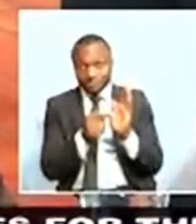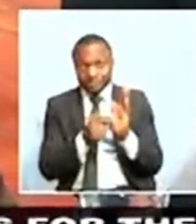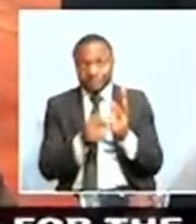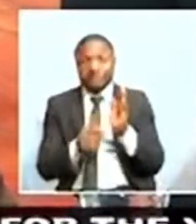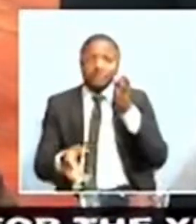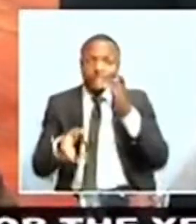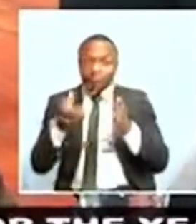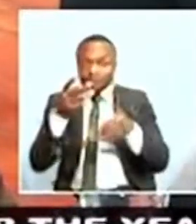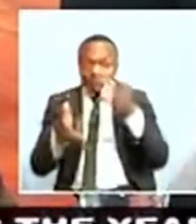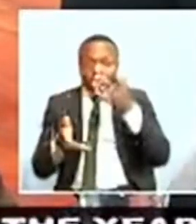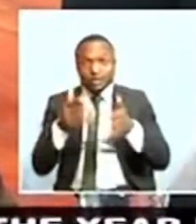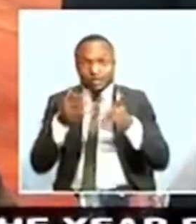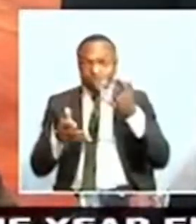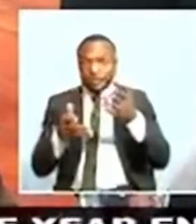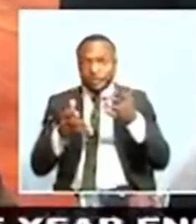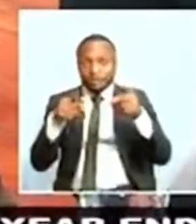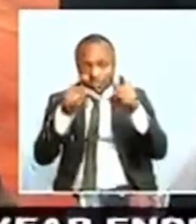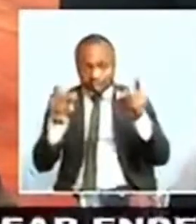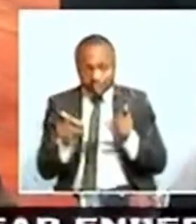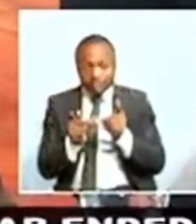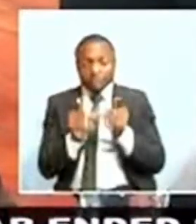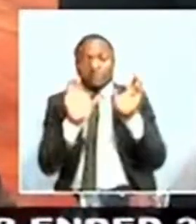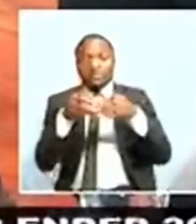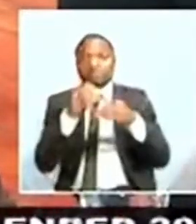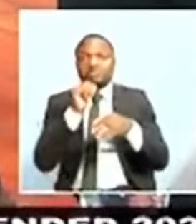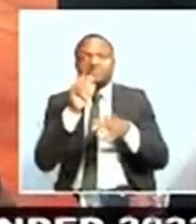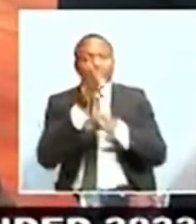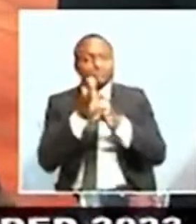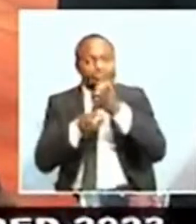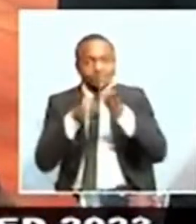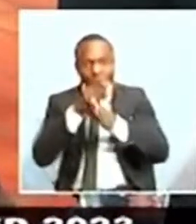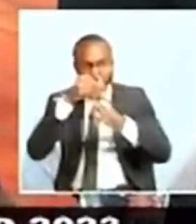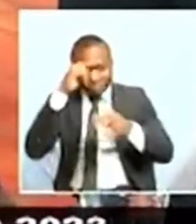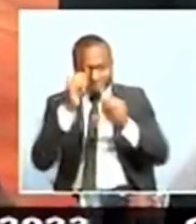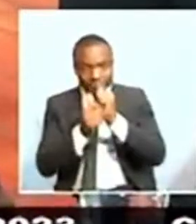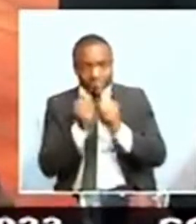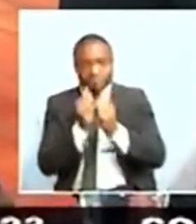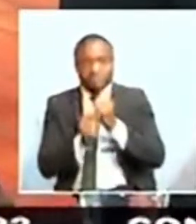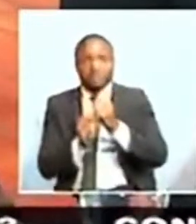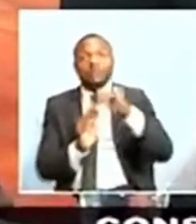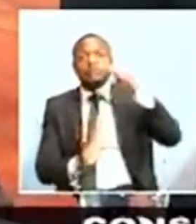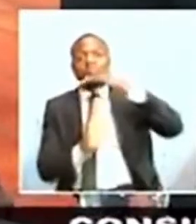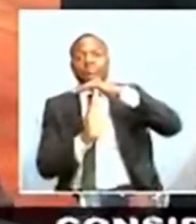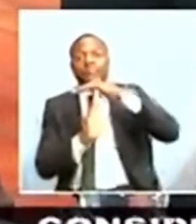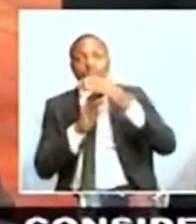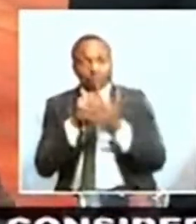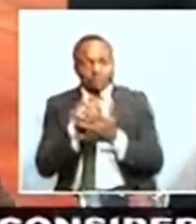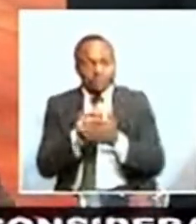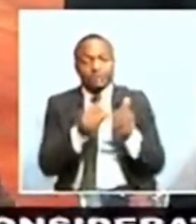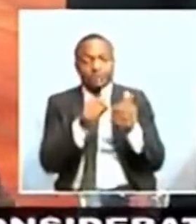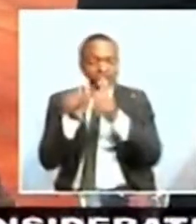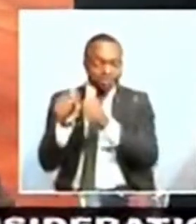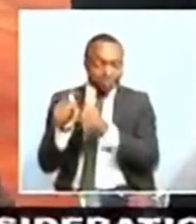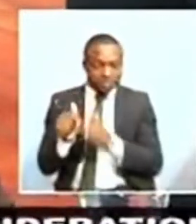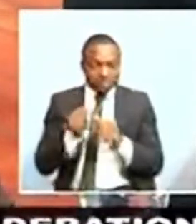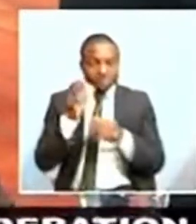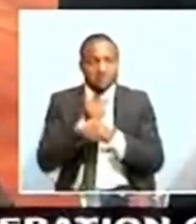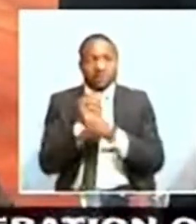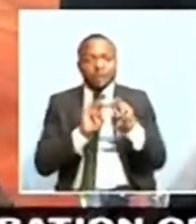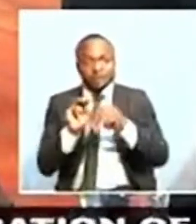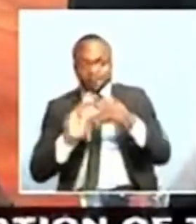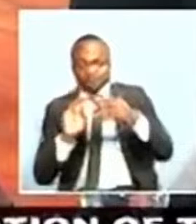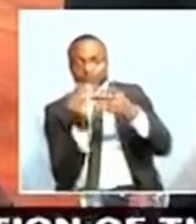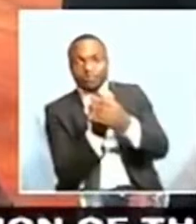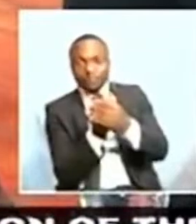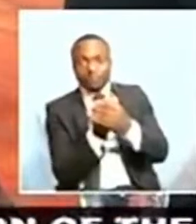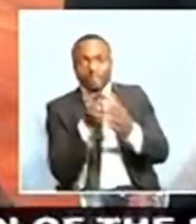fire station, which the Council couldn't construct at the moment due to constrained resources. Action taken, management has since included the